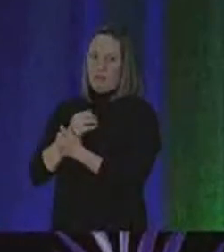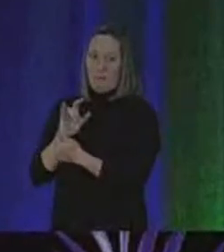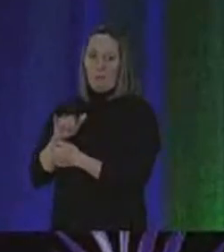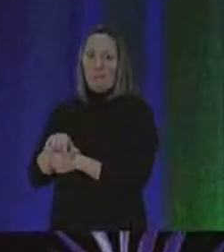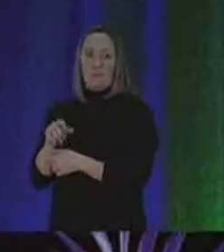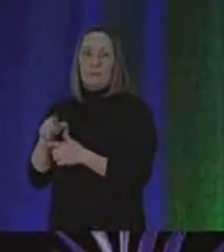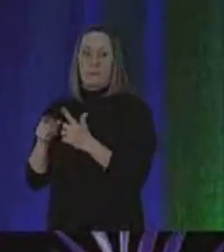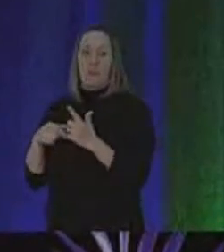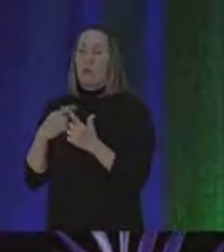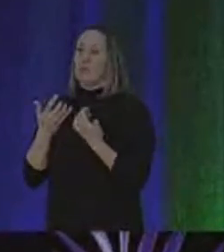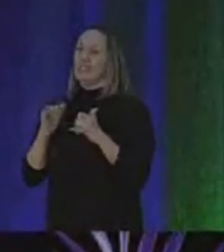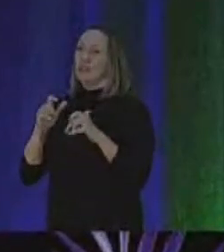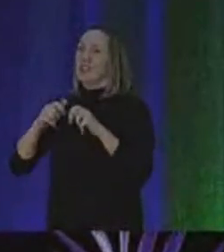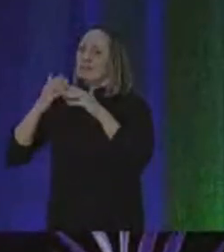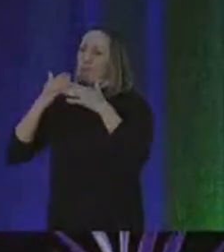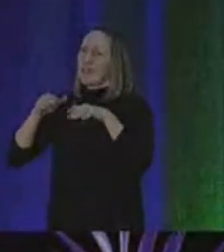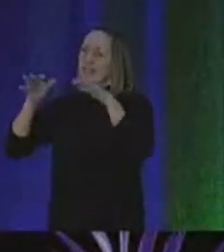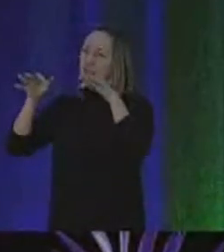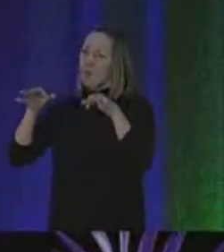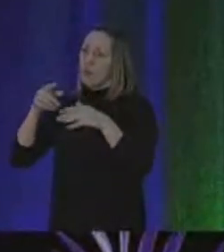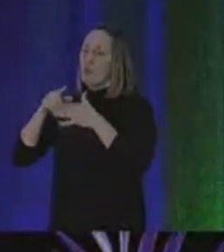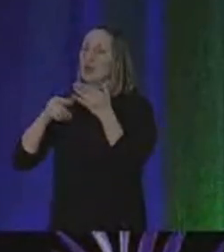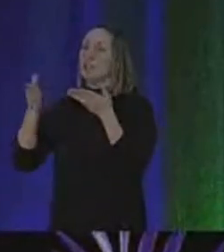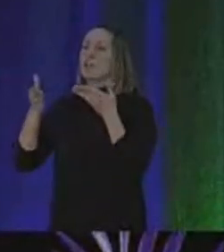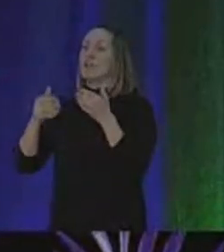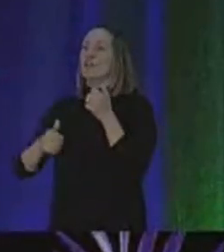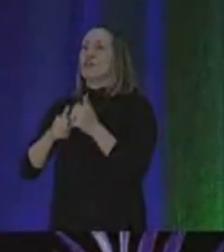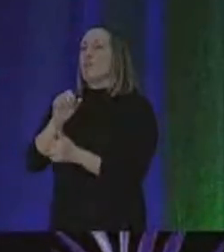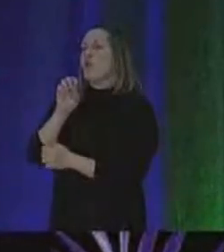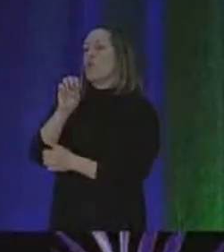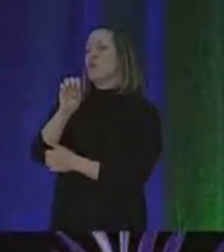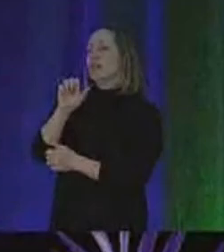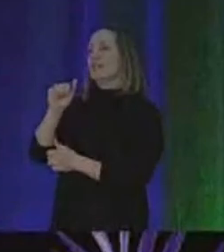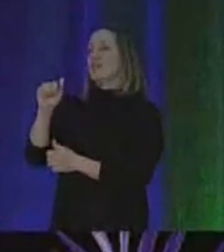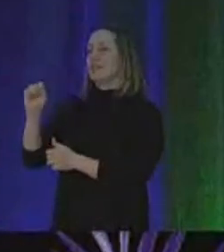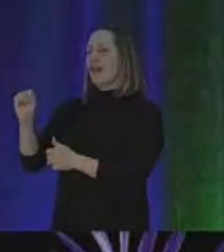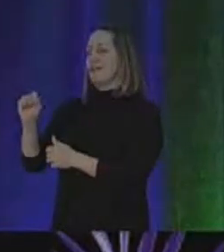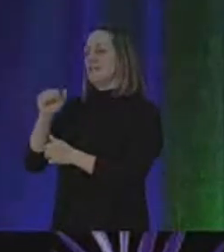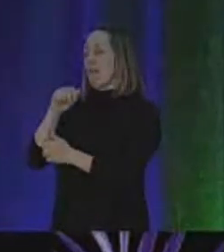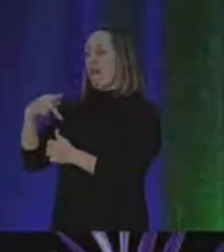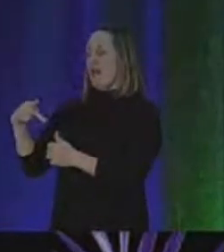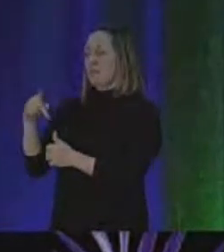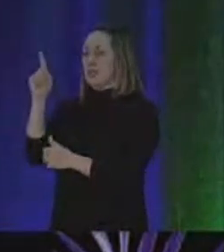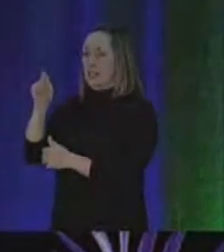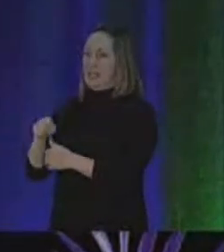But we still need to break down what services do most SaaS apps need.